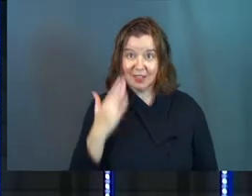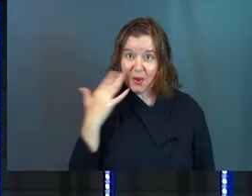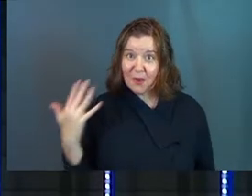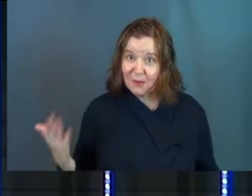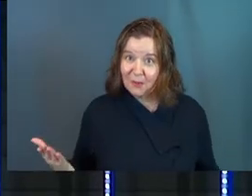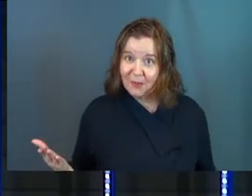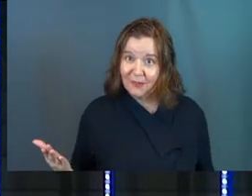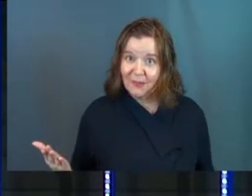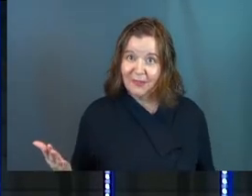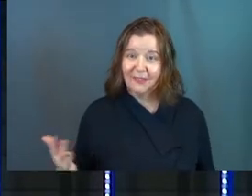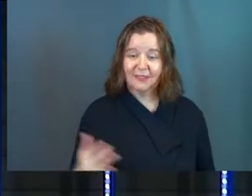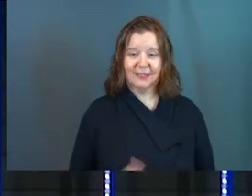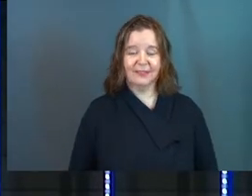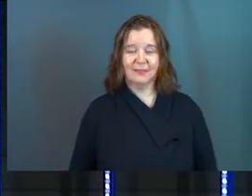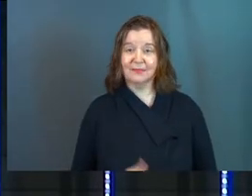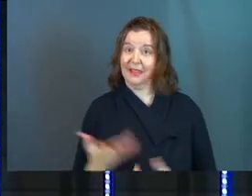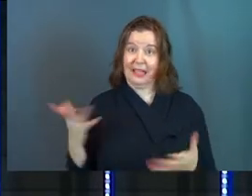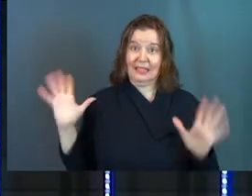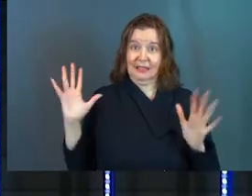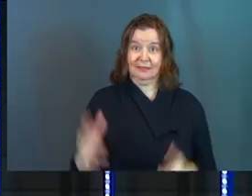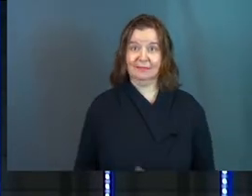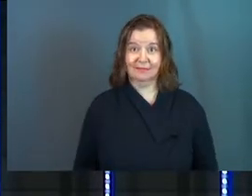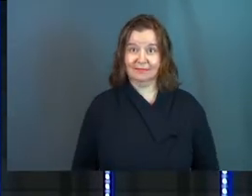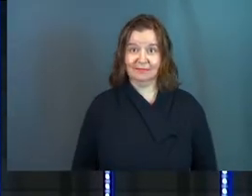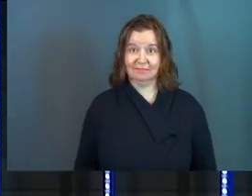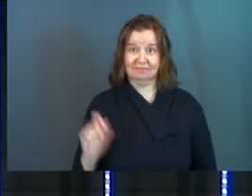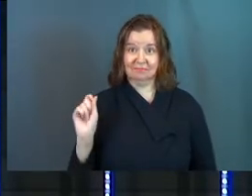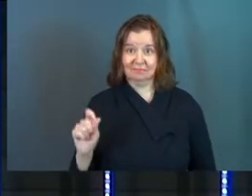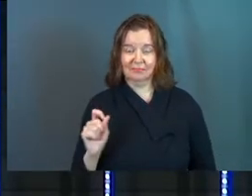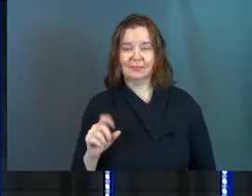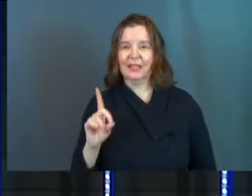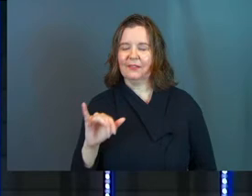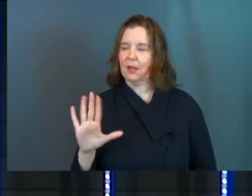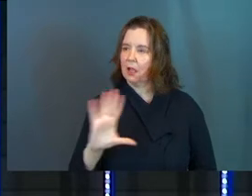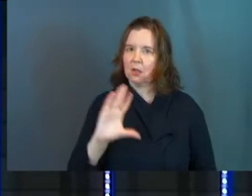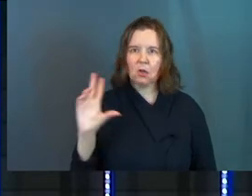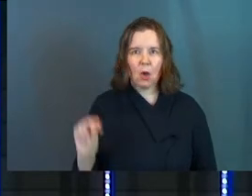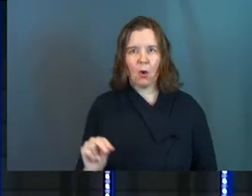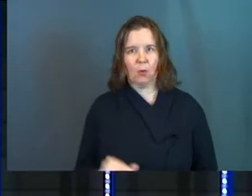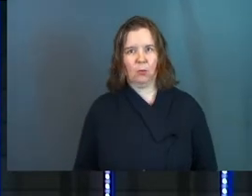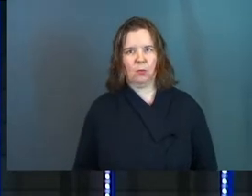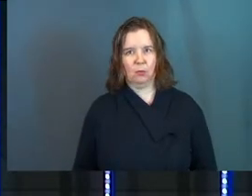You know, that's it. David's like, no.